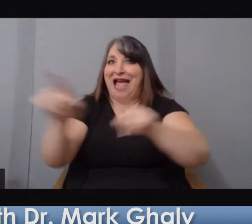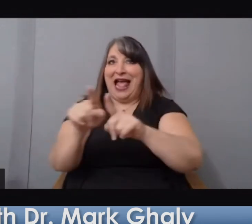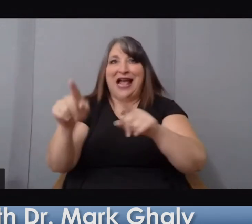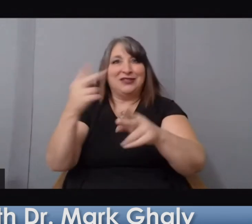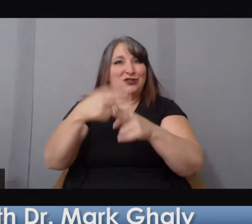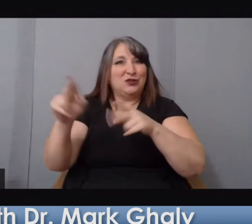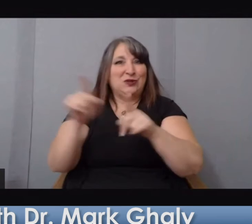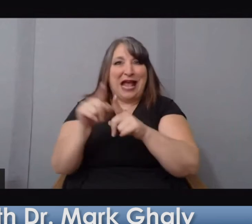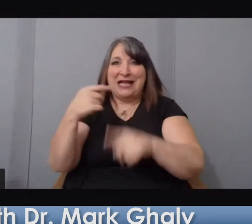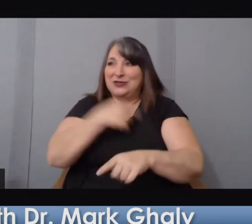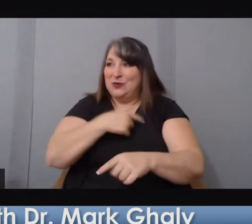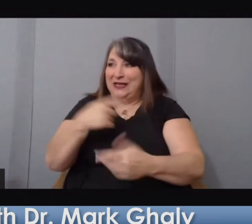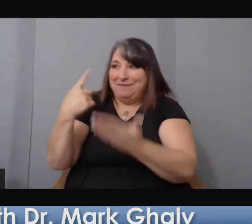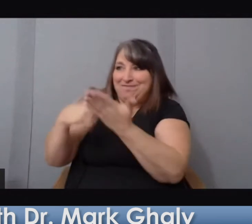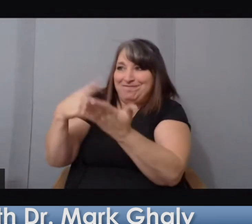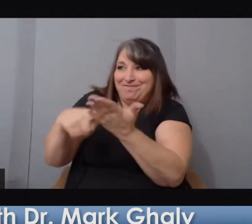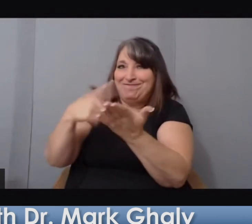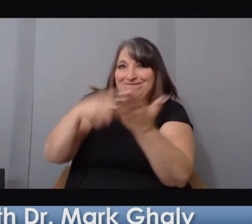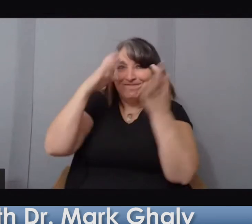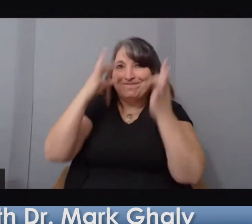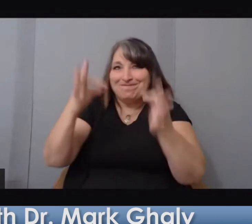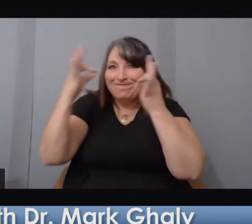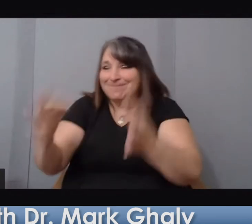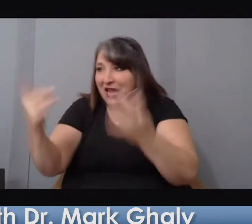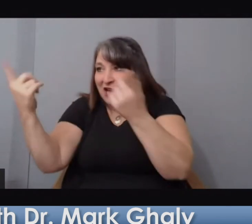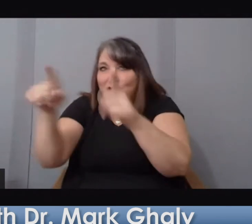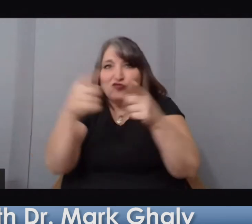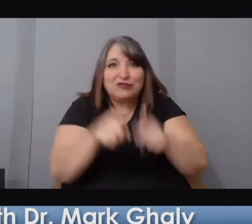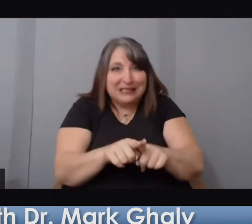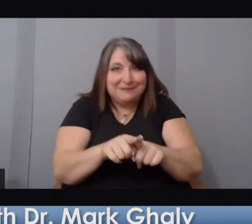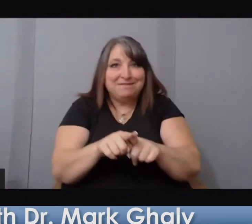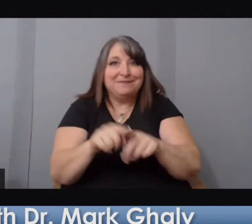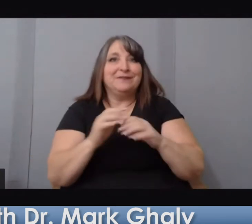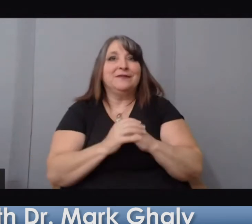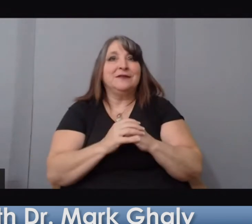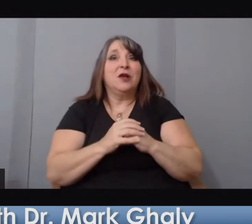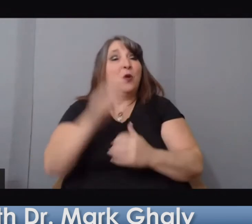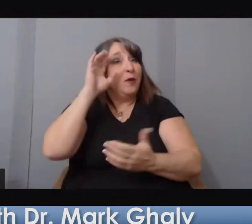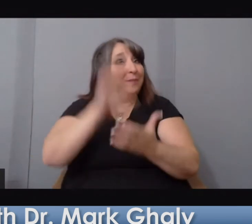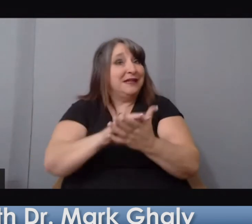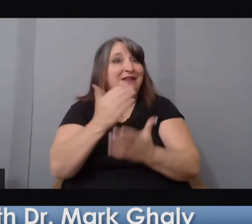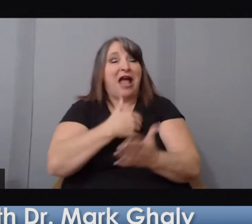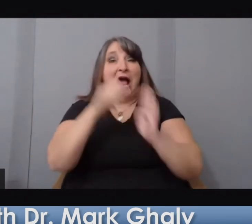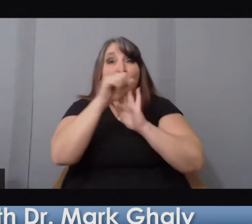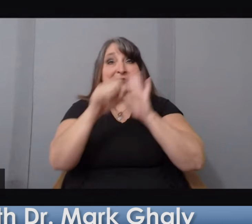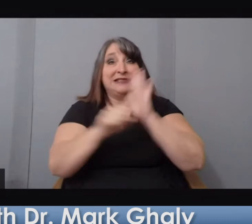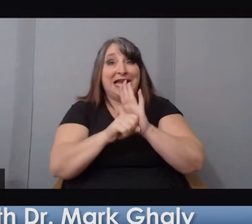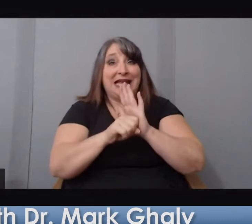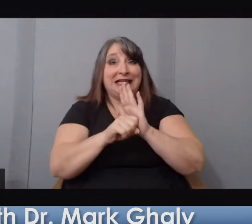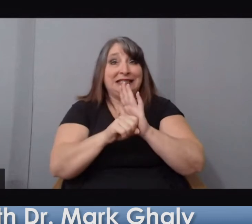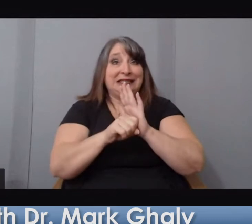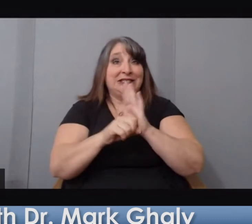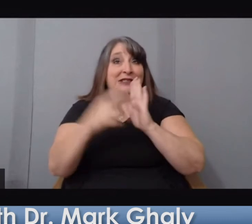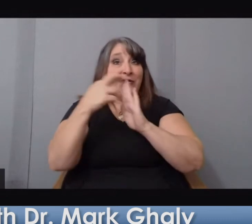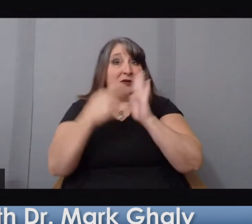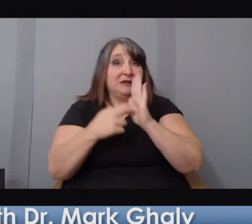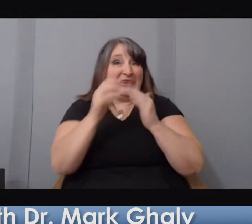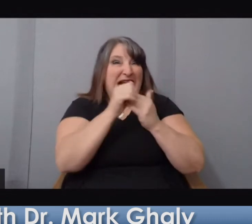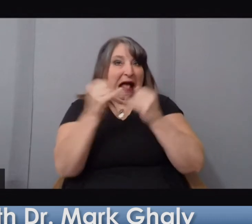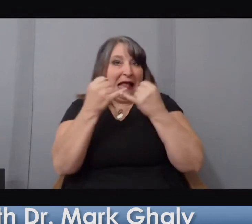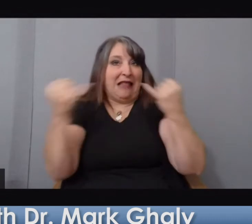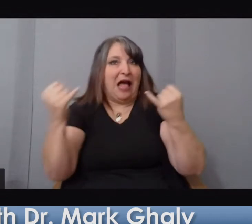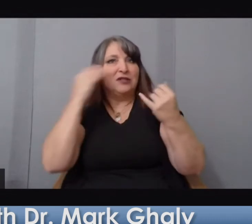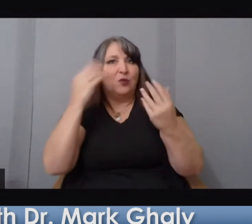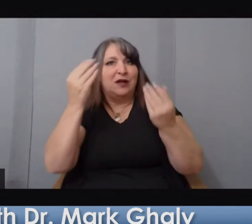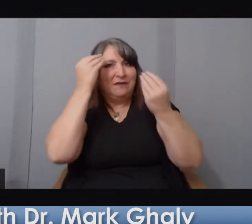agreement and consensus. We believe that the state's guidelines will do a lot to inform the counties.